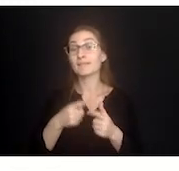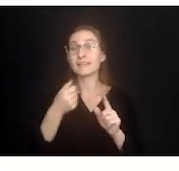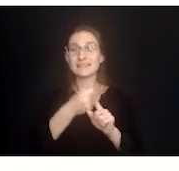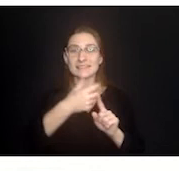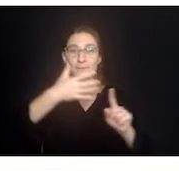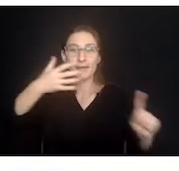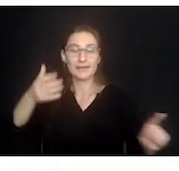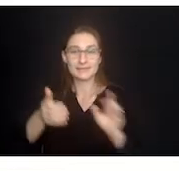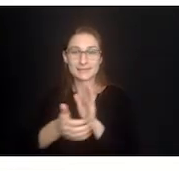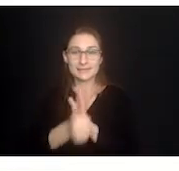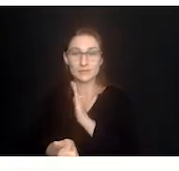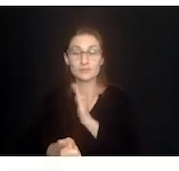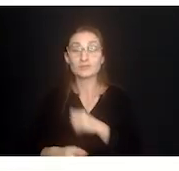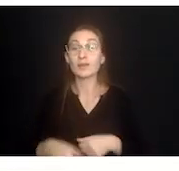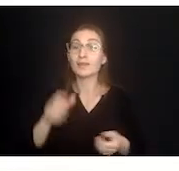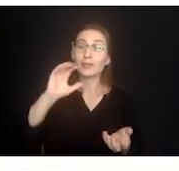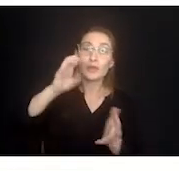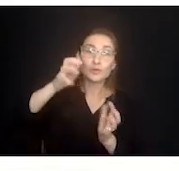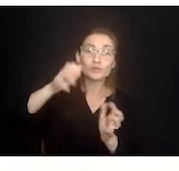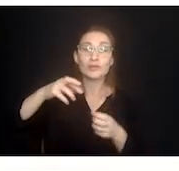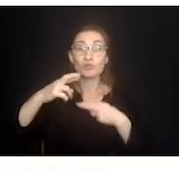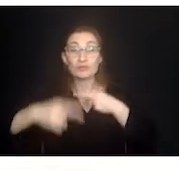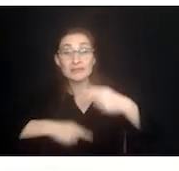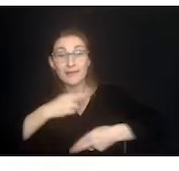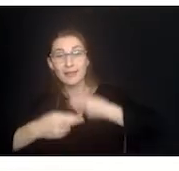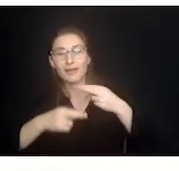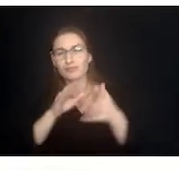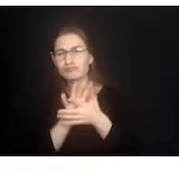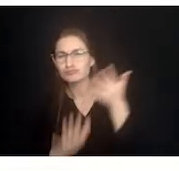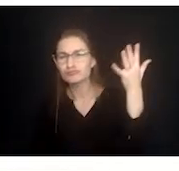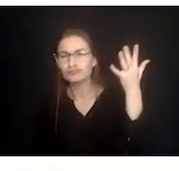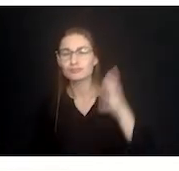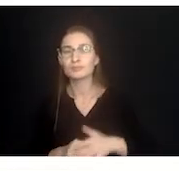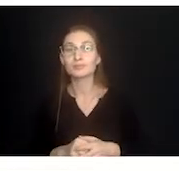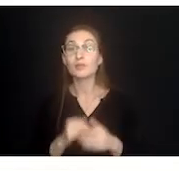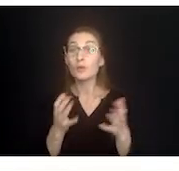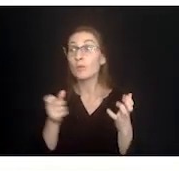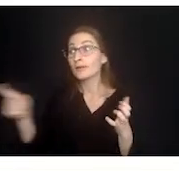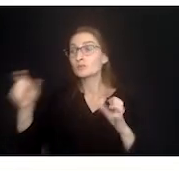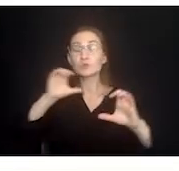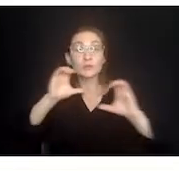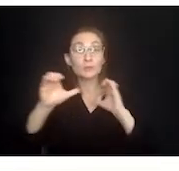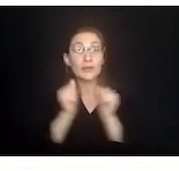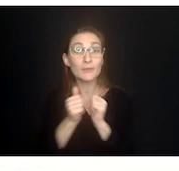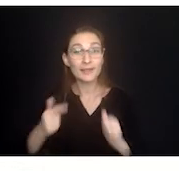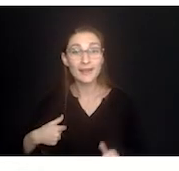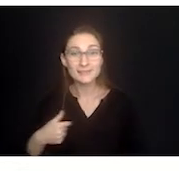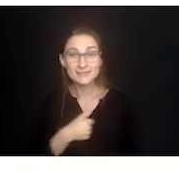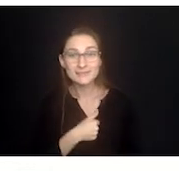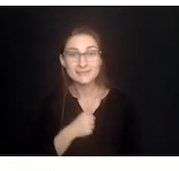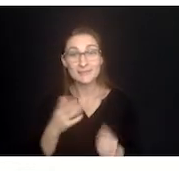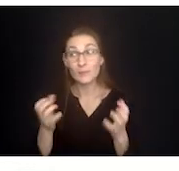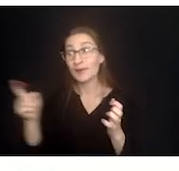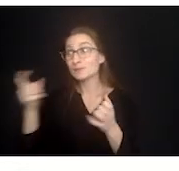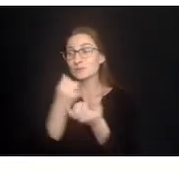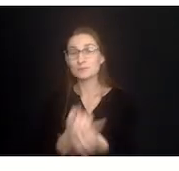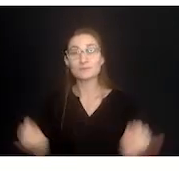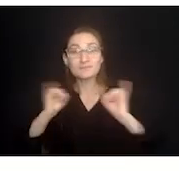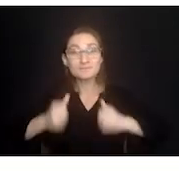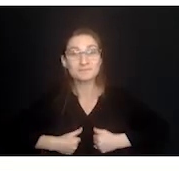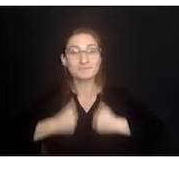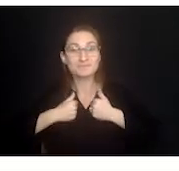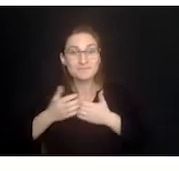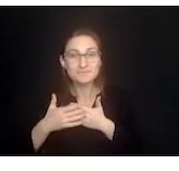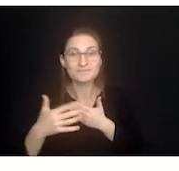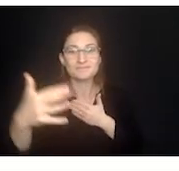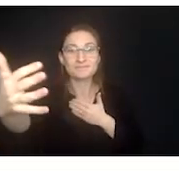it was about expanding existing skills, recycling, laundry, sorting, etc. We want Richie to find an effective way or ways to communicate with